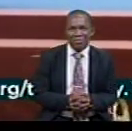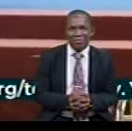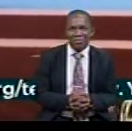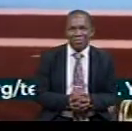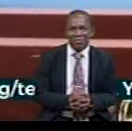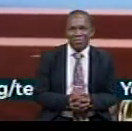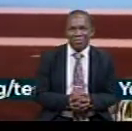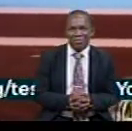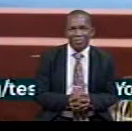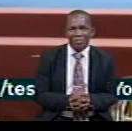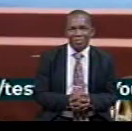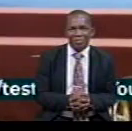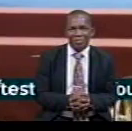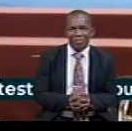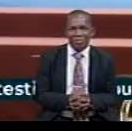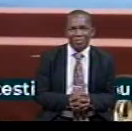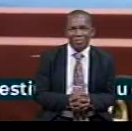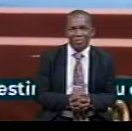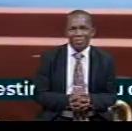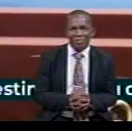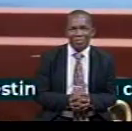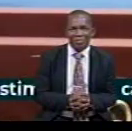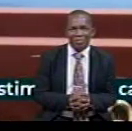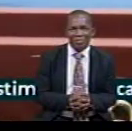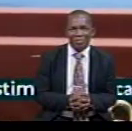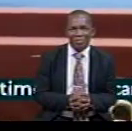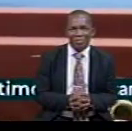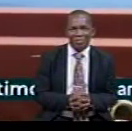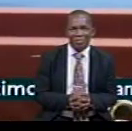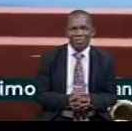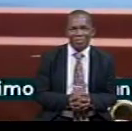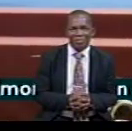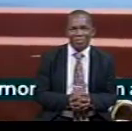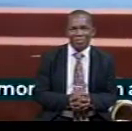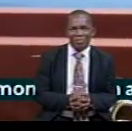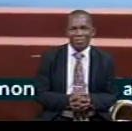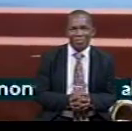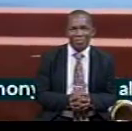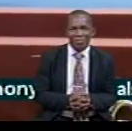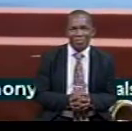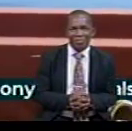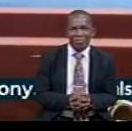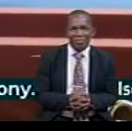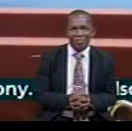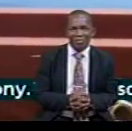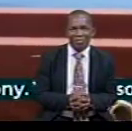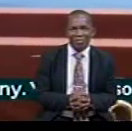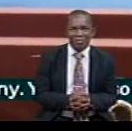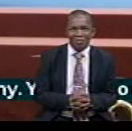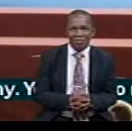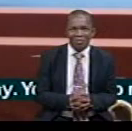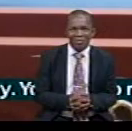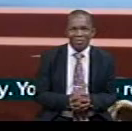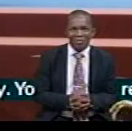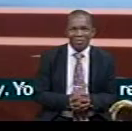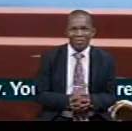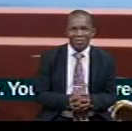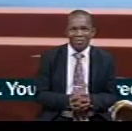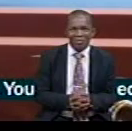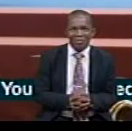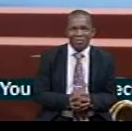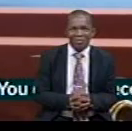Ayesuelo, ayesuelo, ayesuelo, ayesuelo, ayesuelo, ayesuelo, ayesuelo,